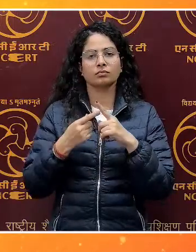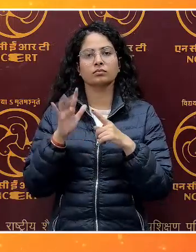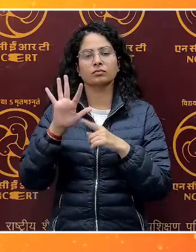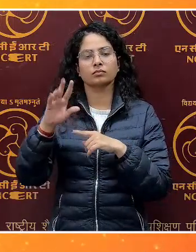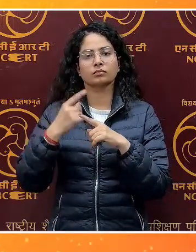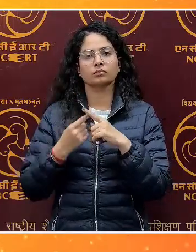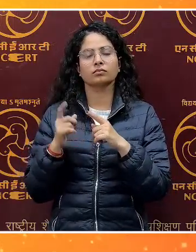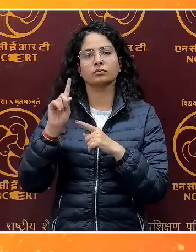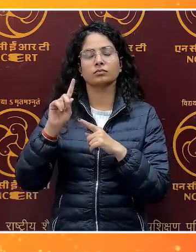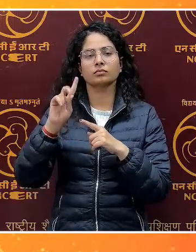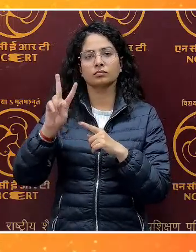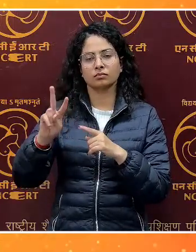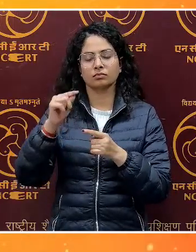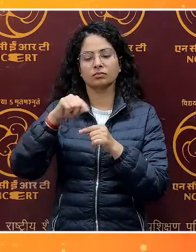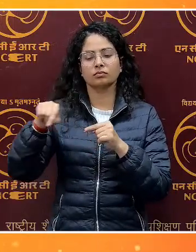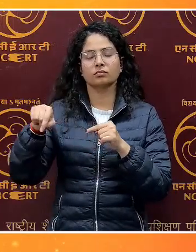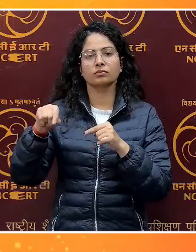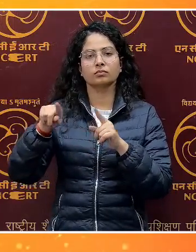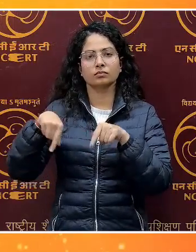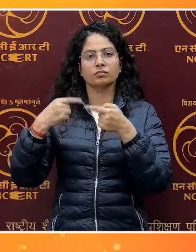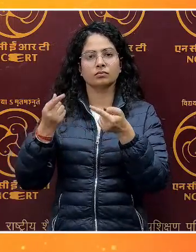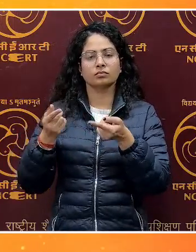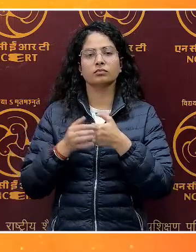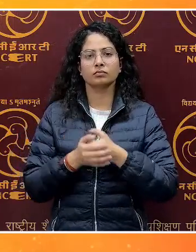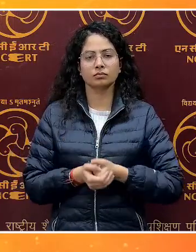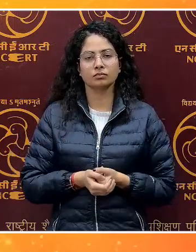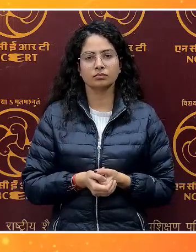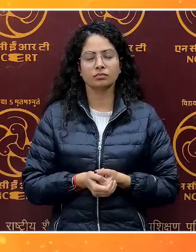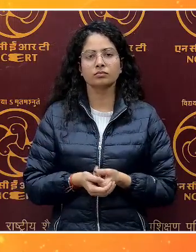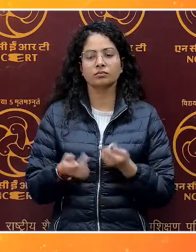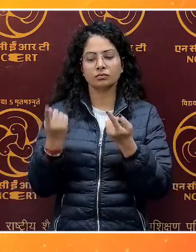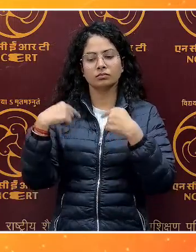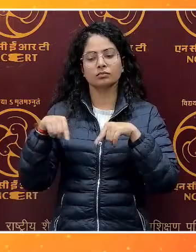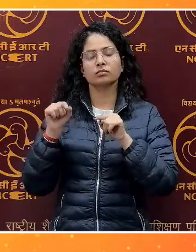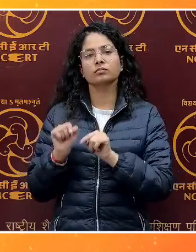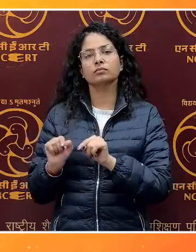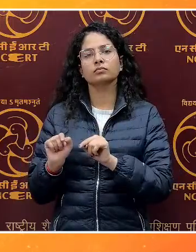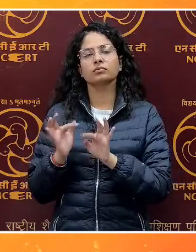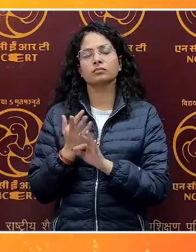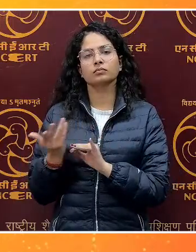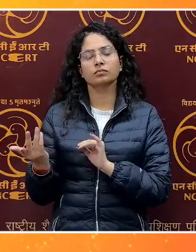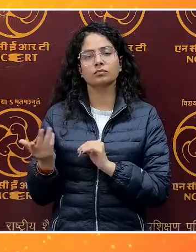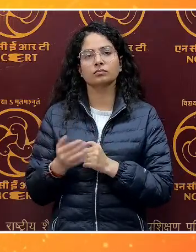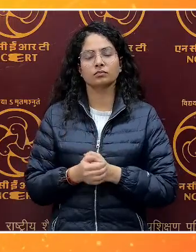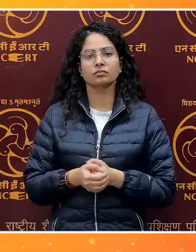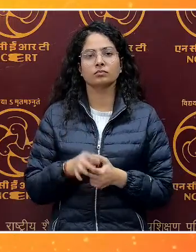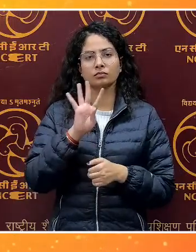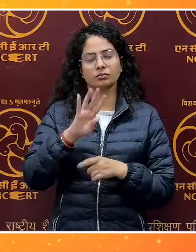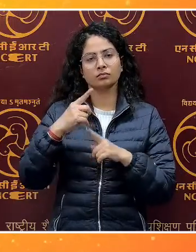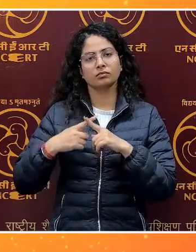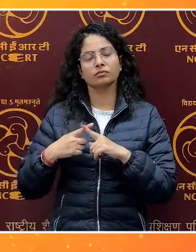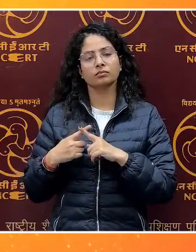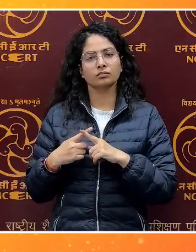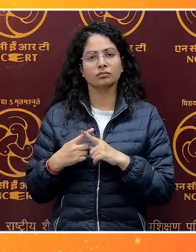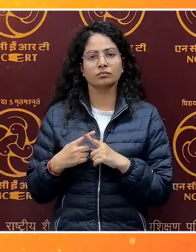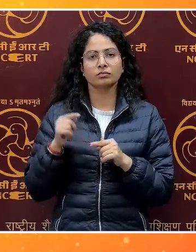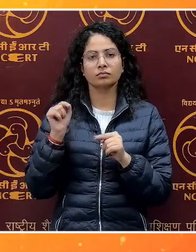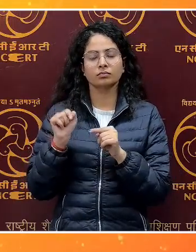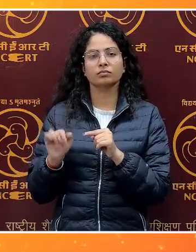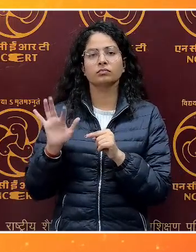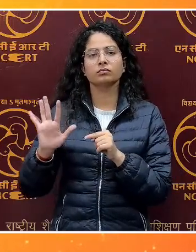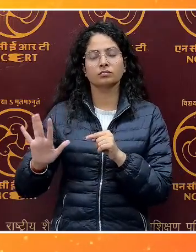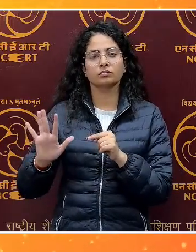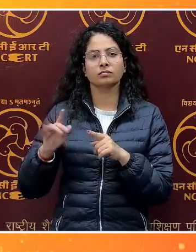2 in the numerator. Ji. Okay. And what is in the denominator, children? It is 4 into